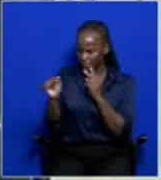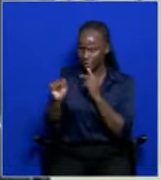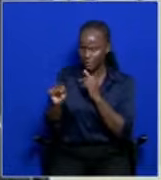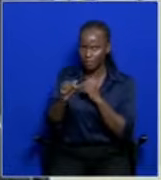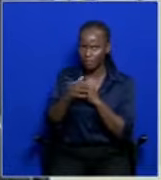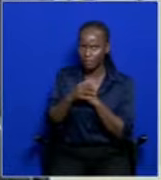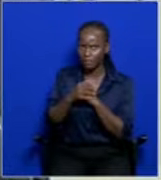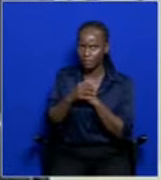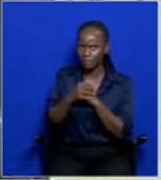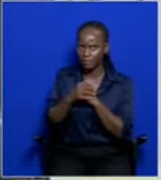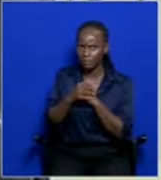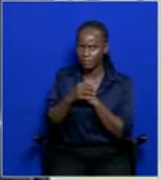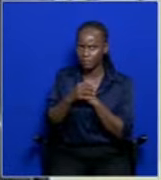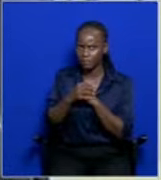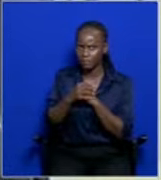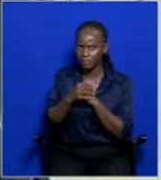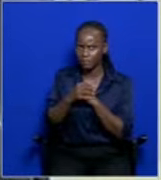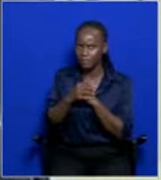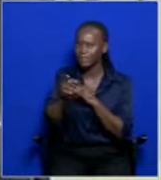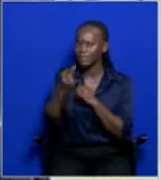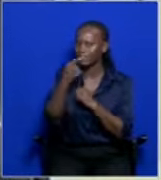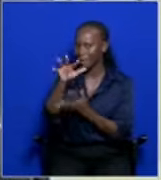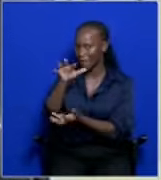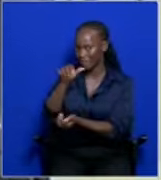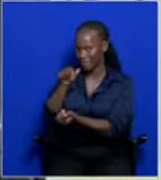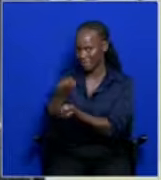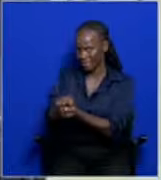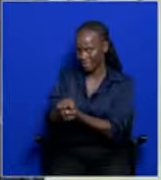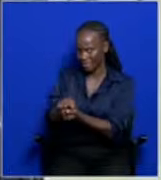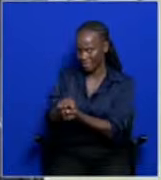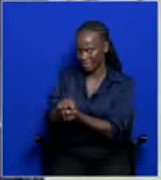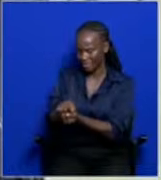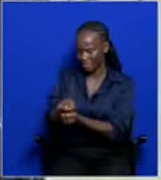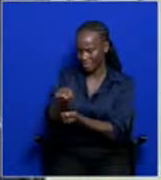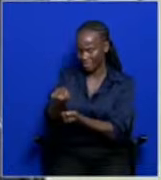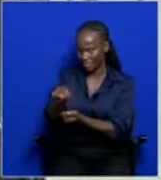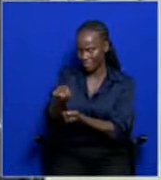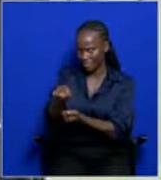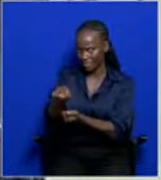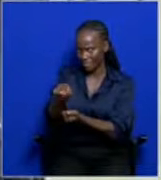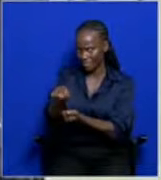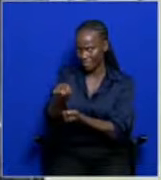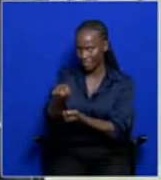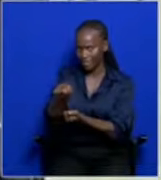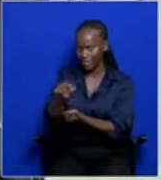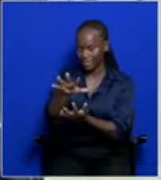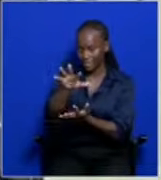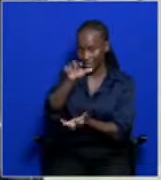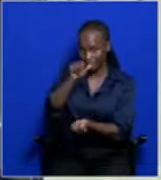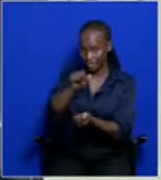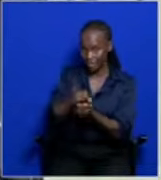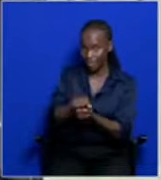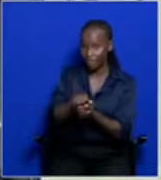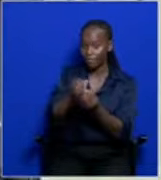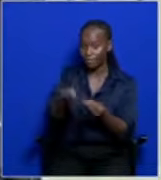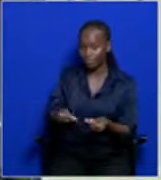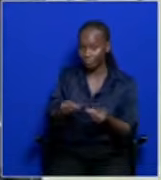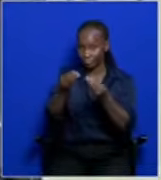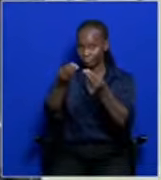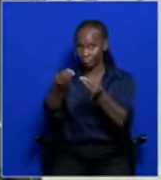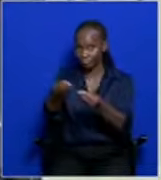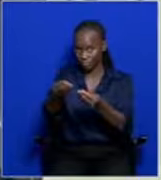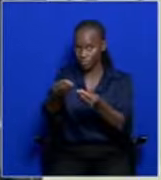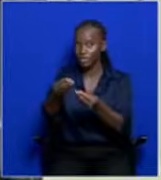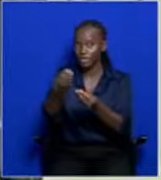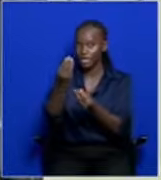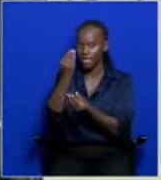it's a summary to the forensic for them to be able to know what